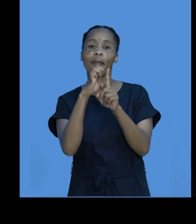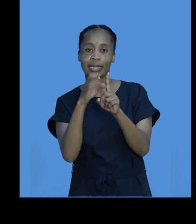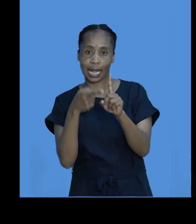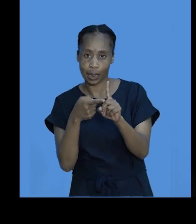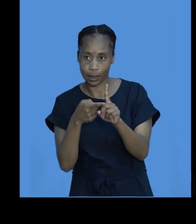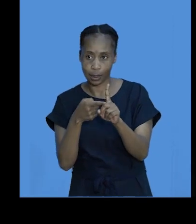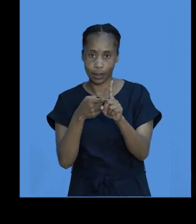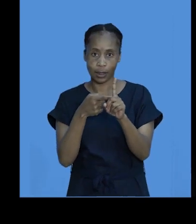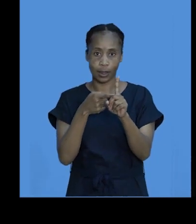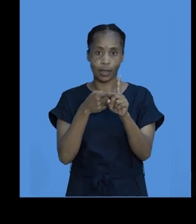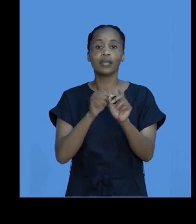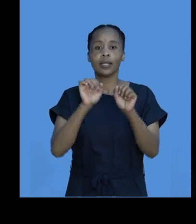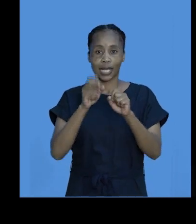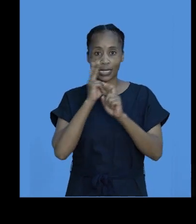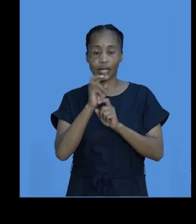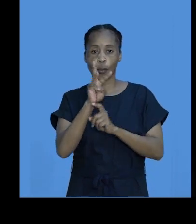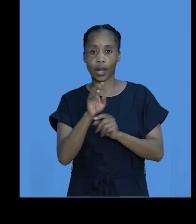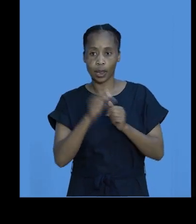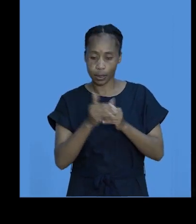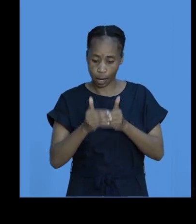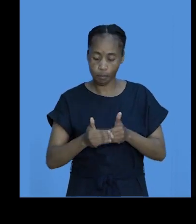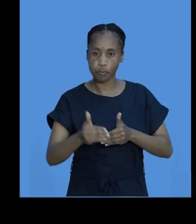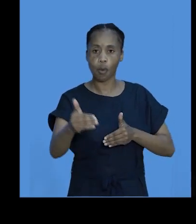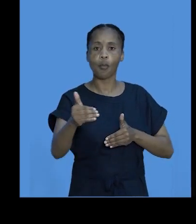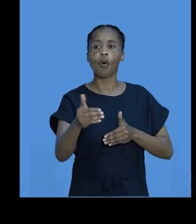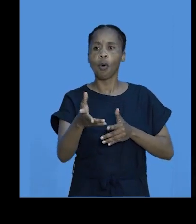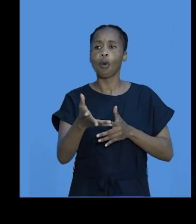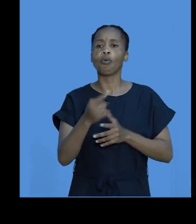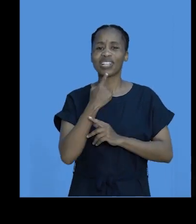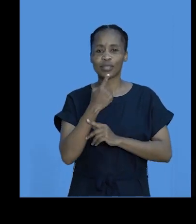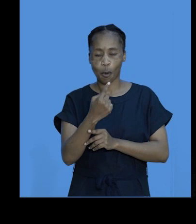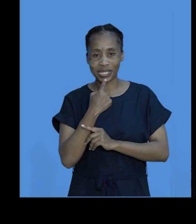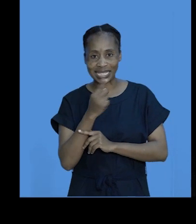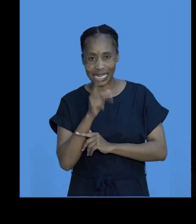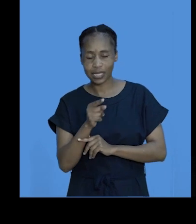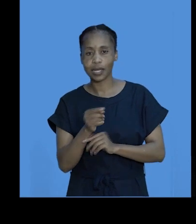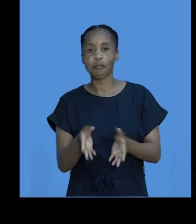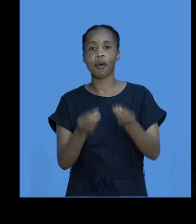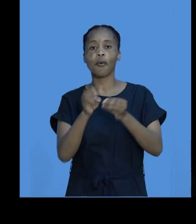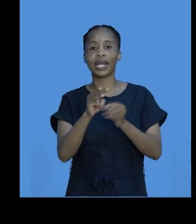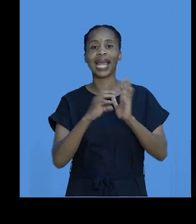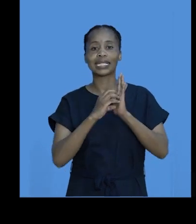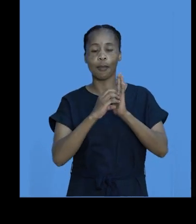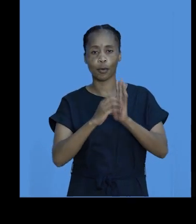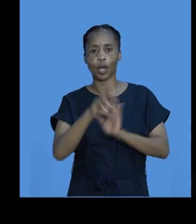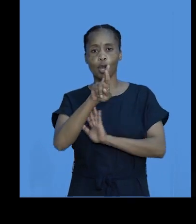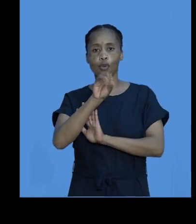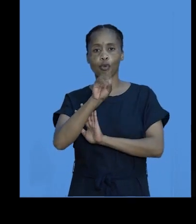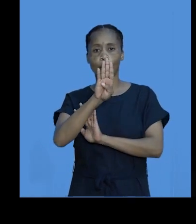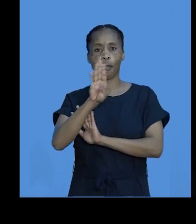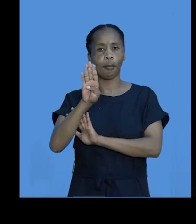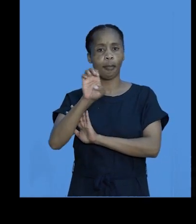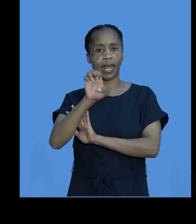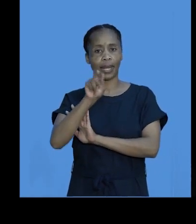be environmental. Right, you are going to see that as we go, or as we look at the responses, you are going to be able to pick, for example,